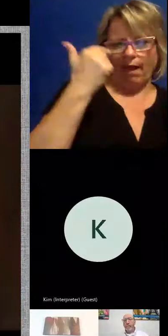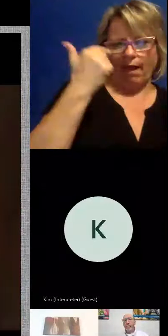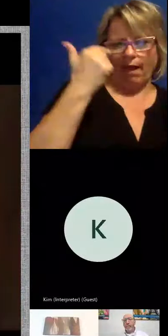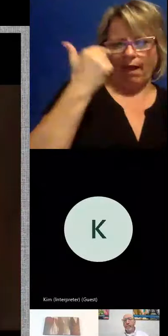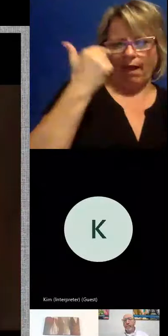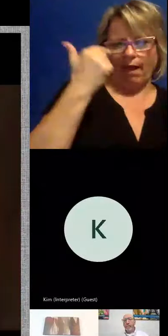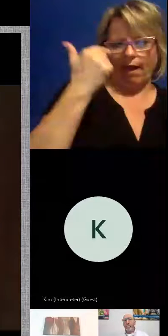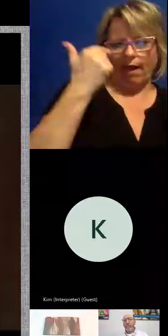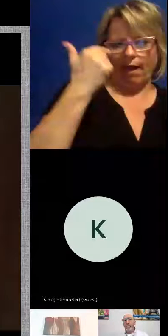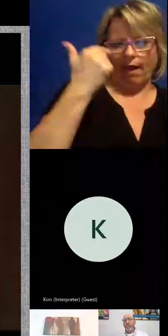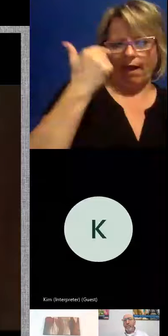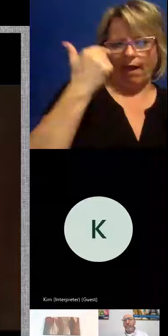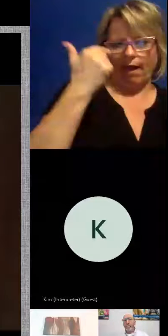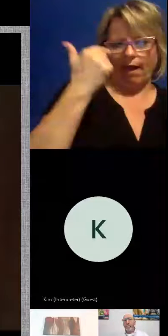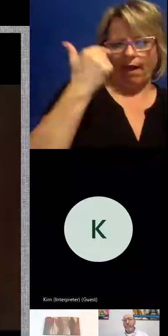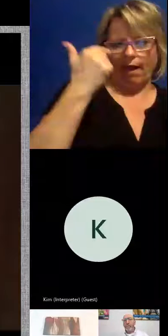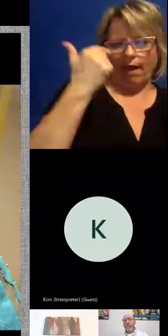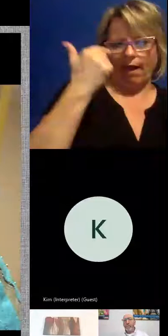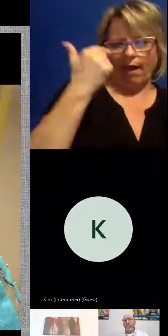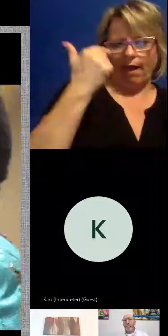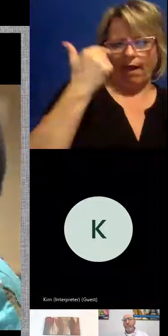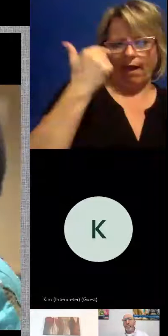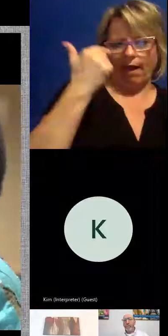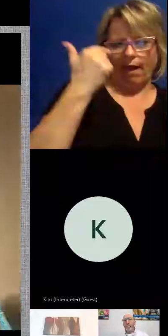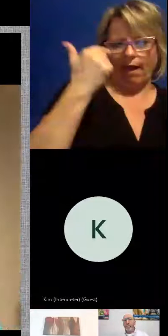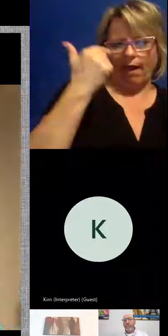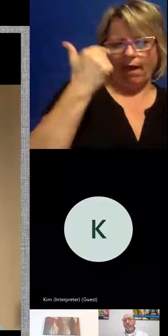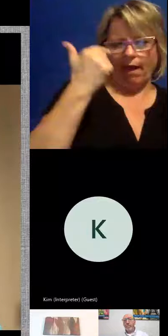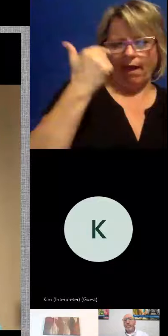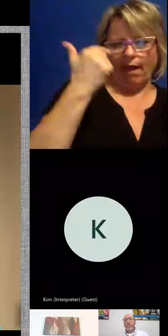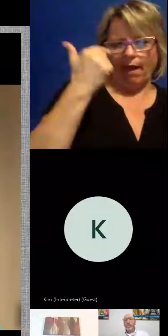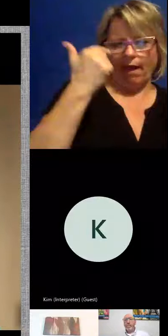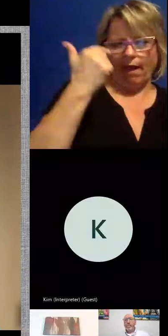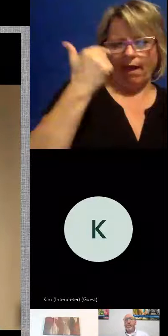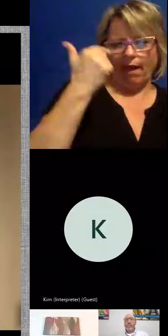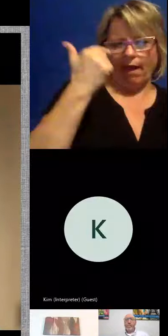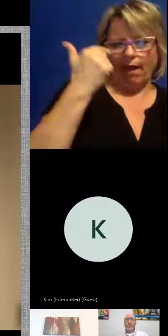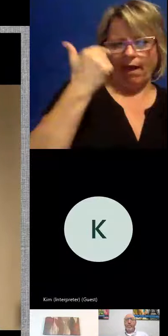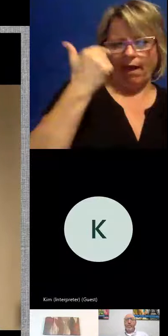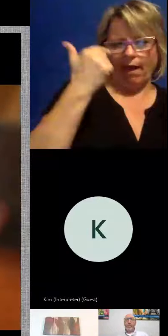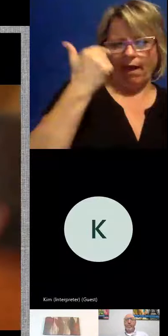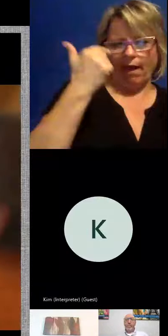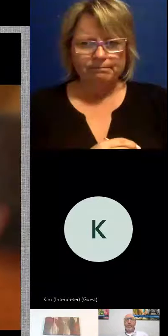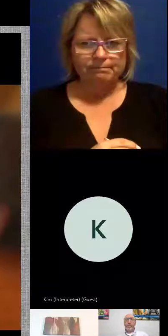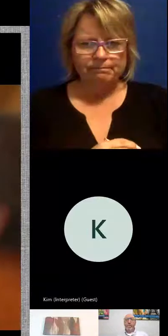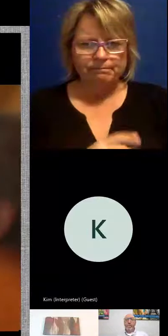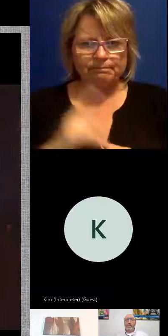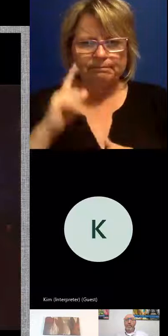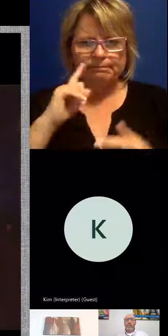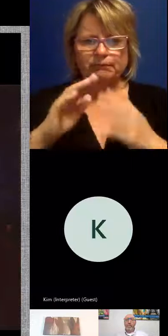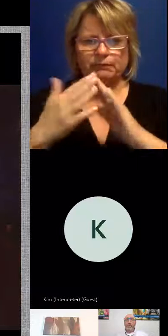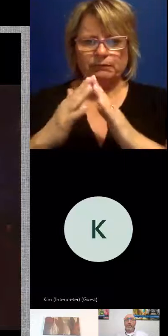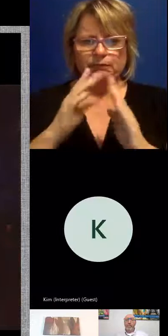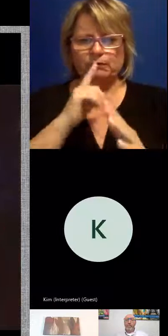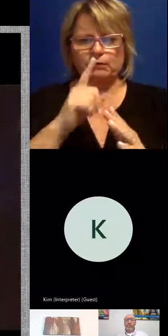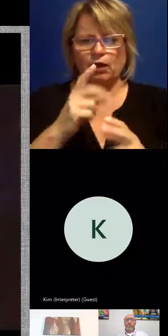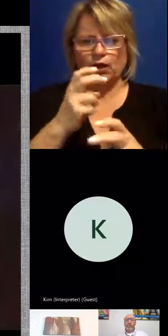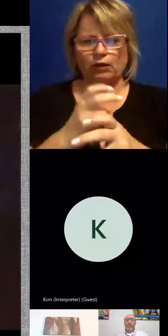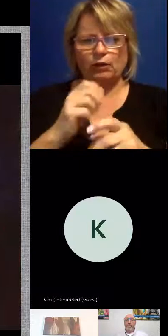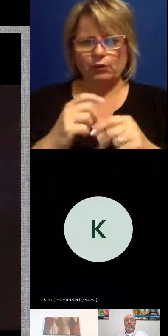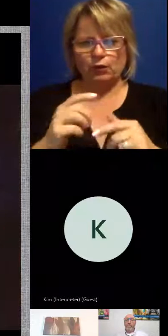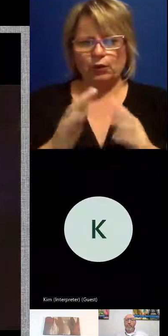about information sharing, it's about being in the community. I worked really hard